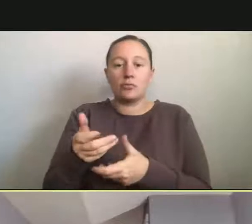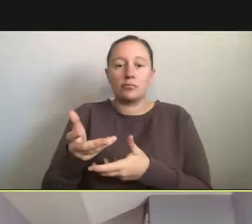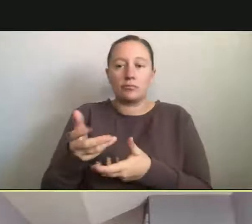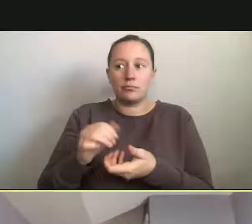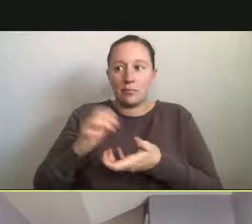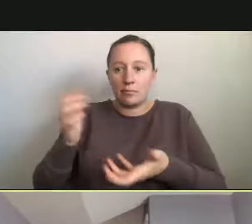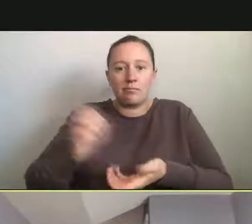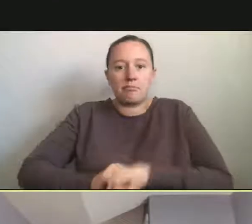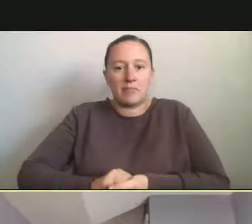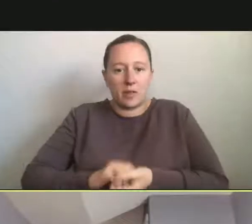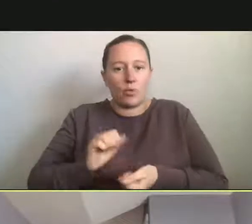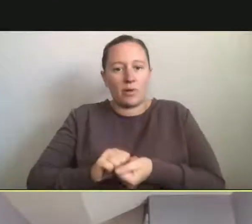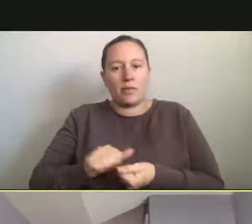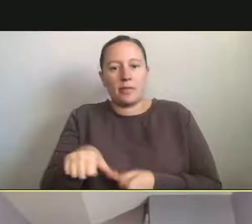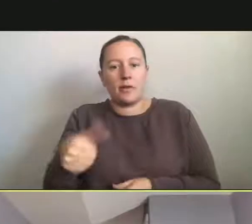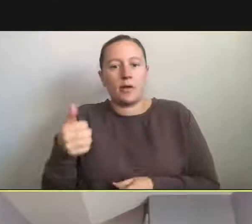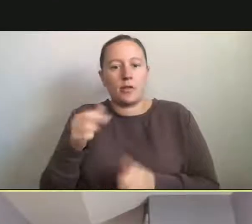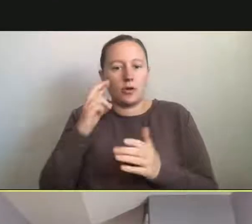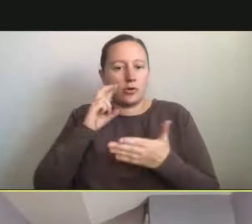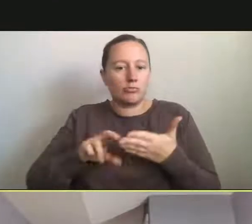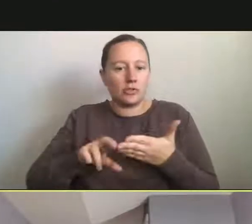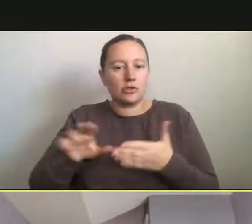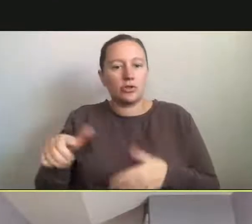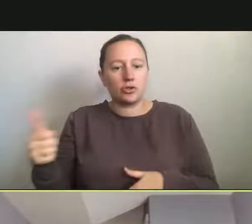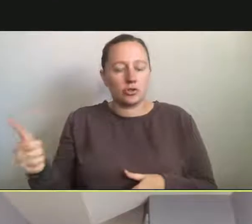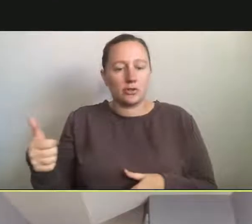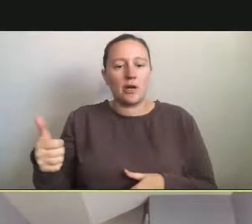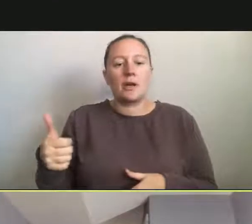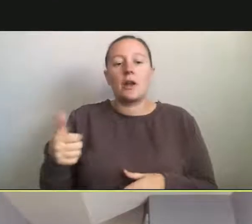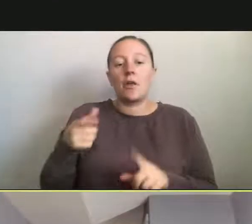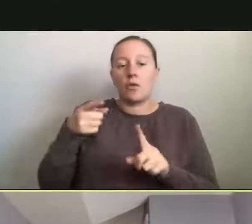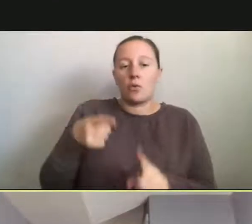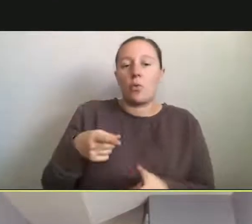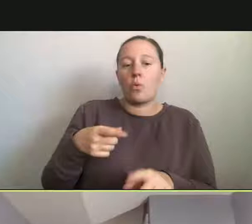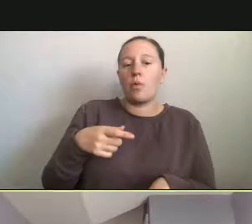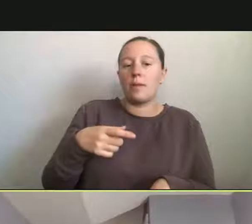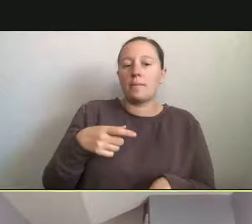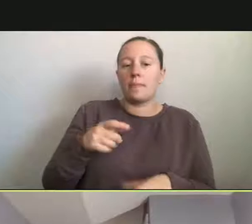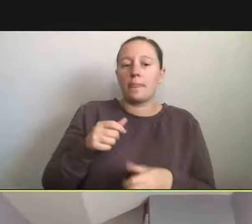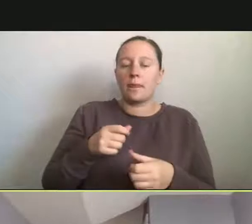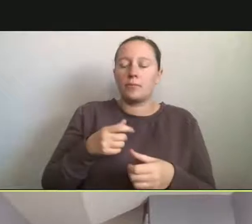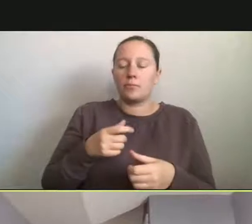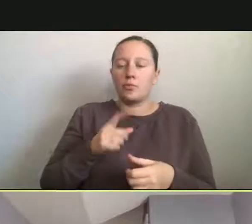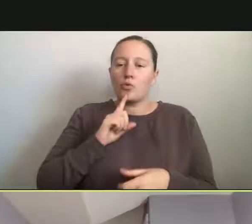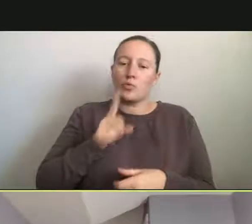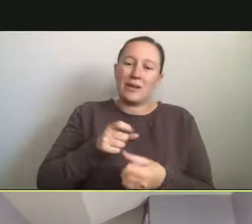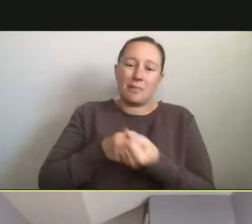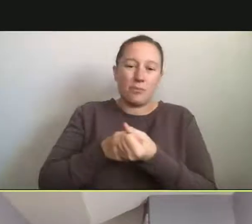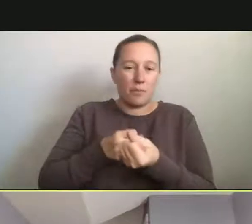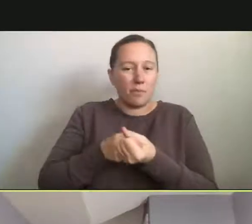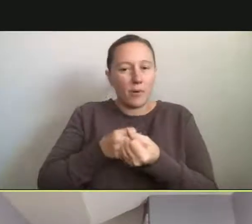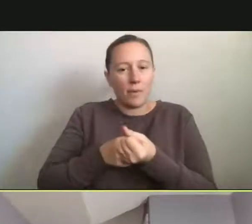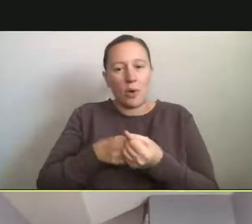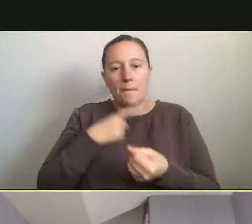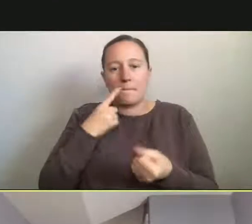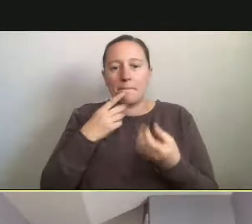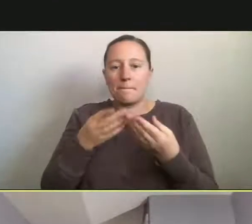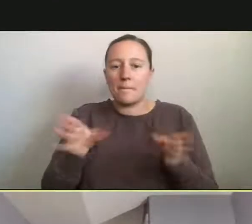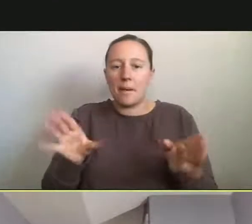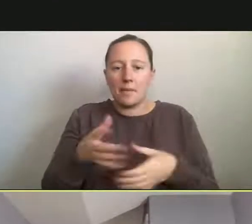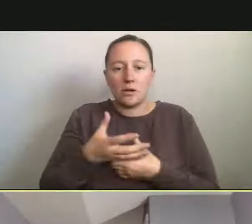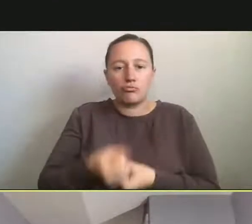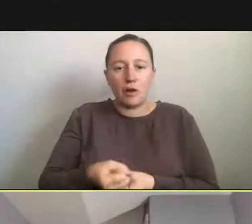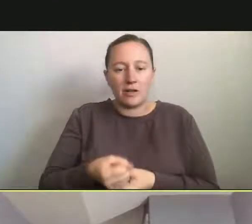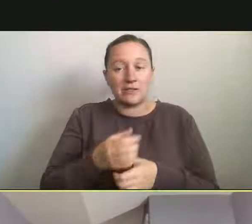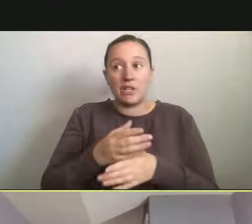these scientific reasons, another goal of sharing data is to promote public trust in research. Sharing data